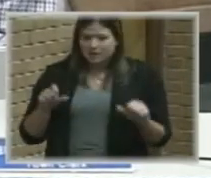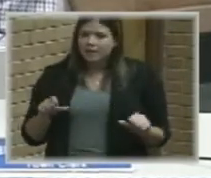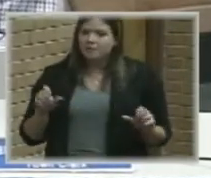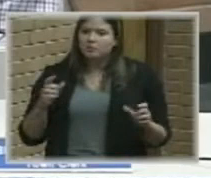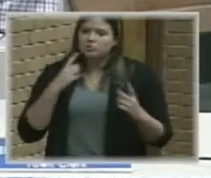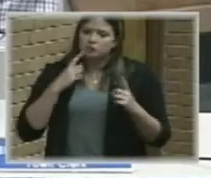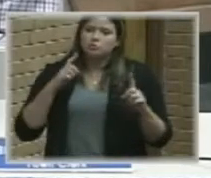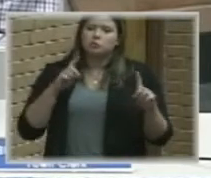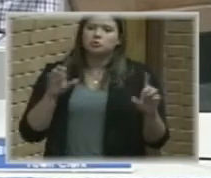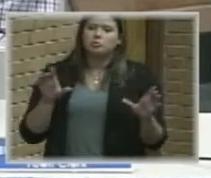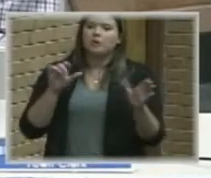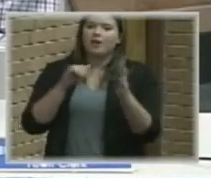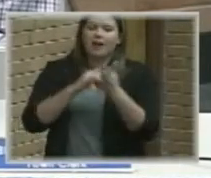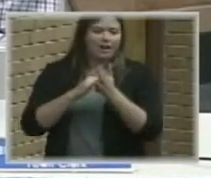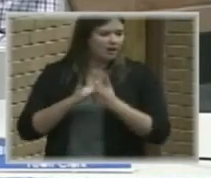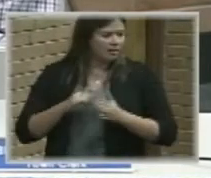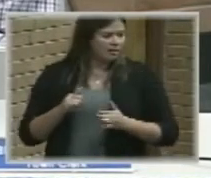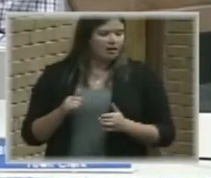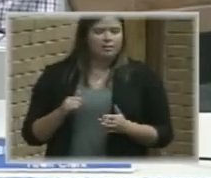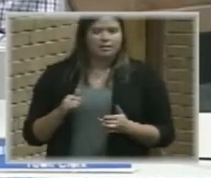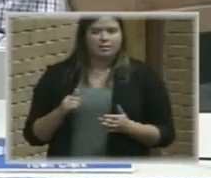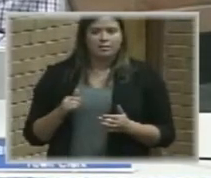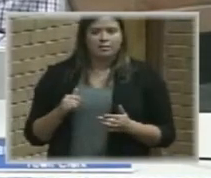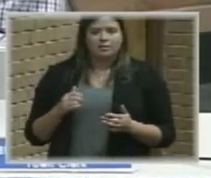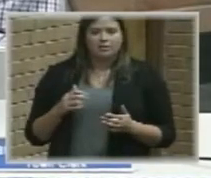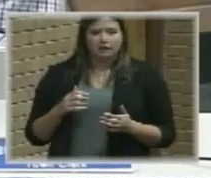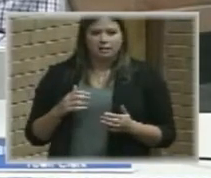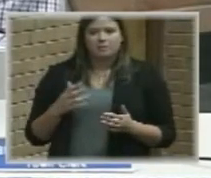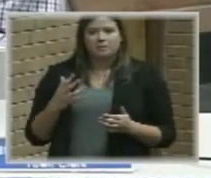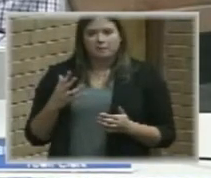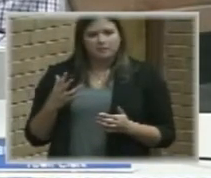for him. And I think